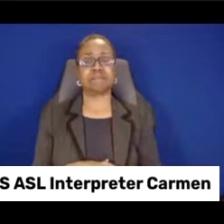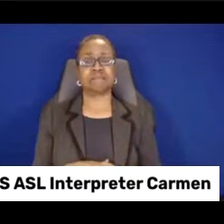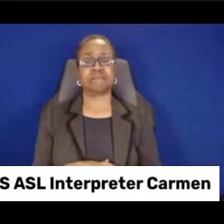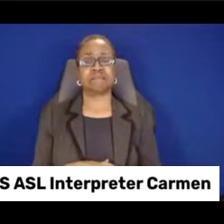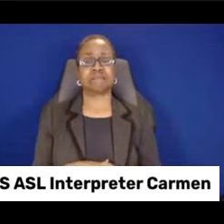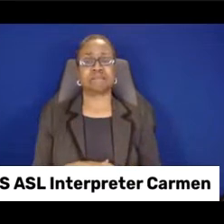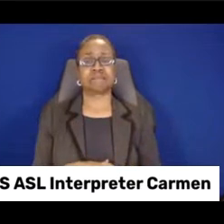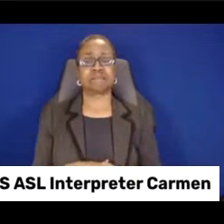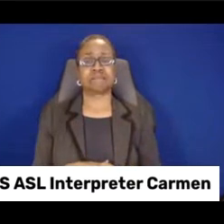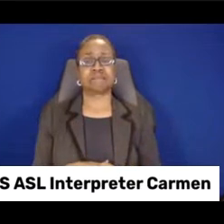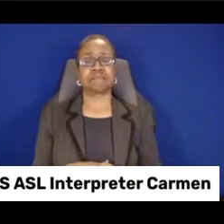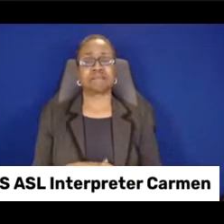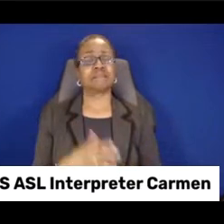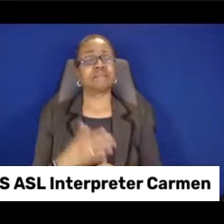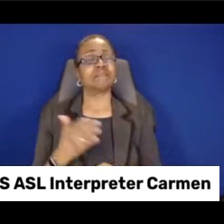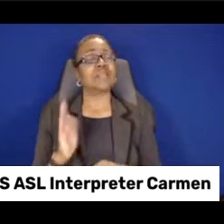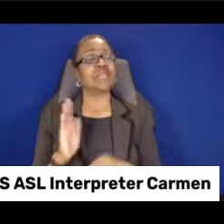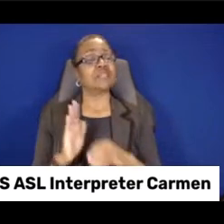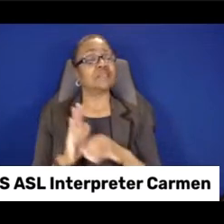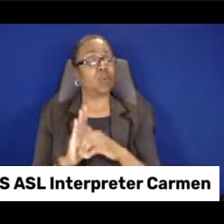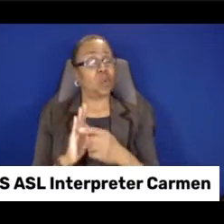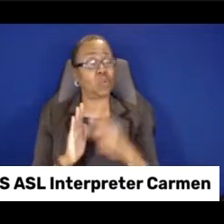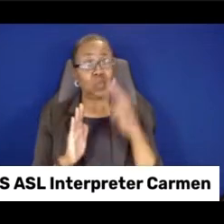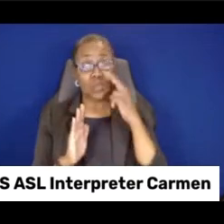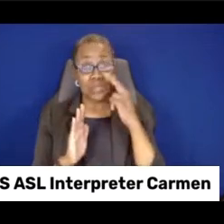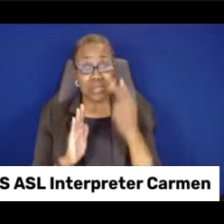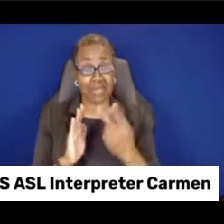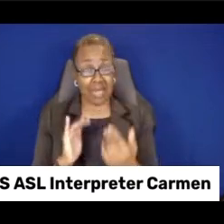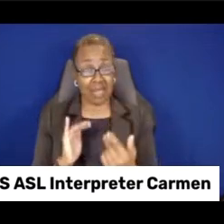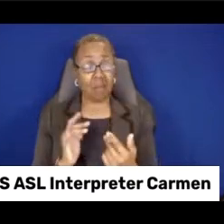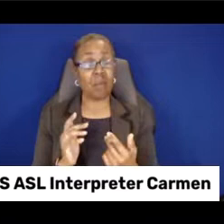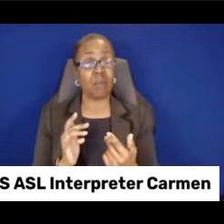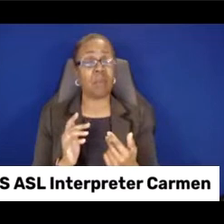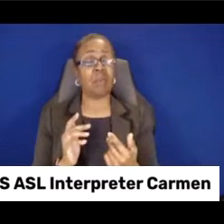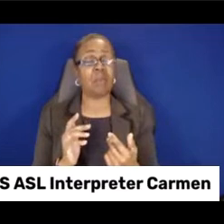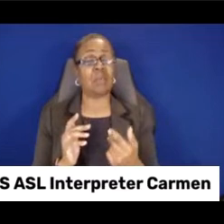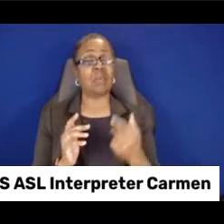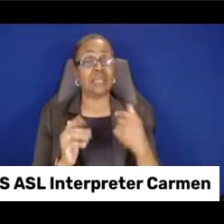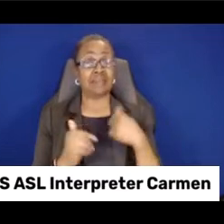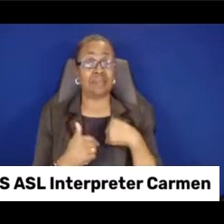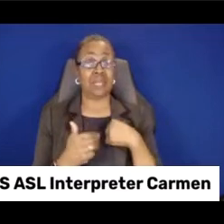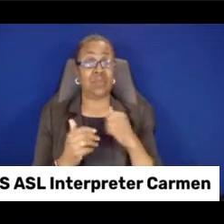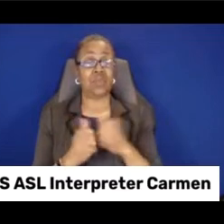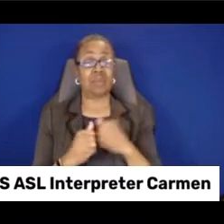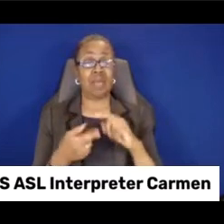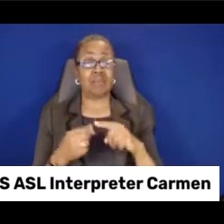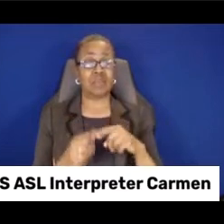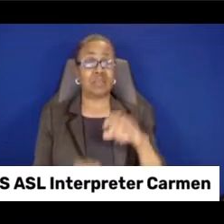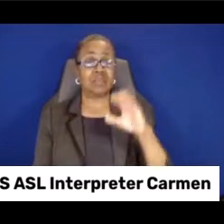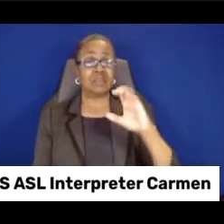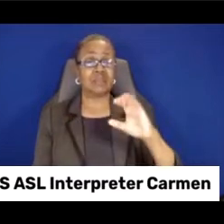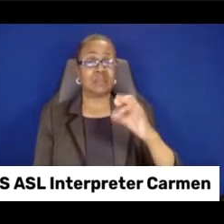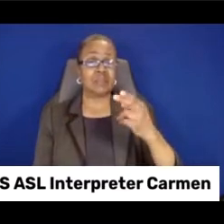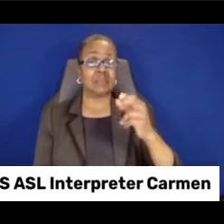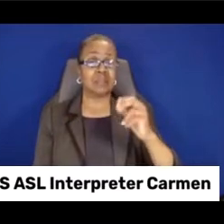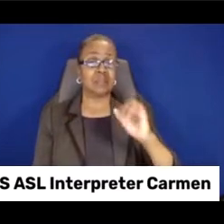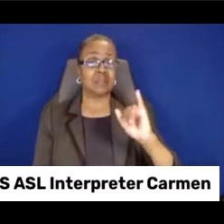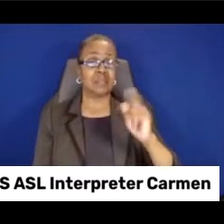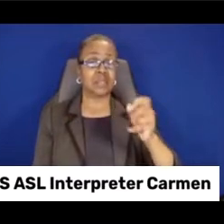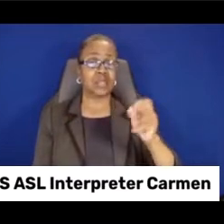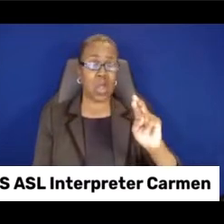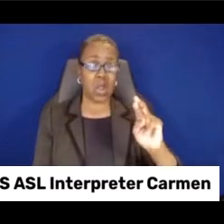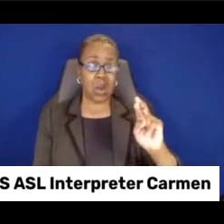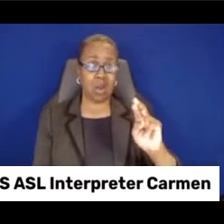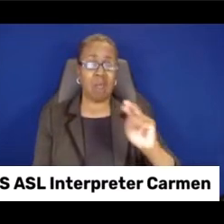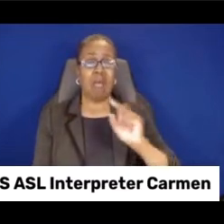So this photo that I'm showing now is a photograph of me with my friend Chinar, who I met on